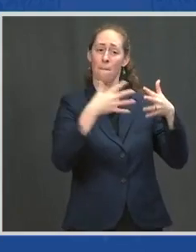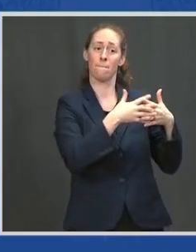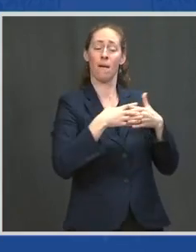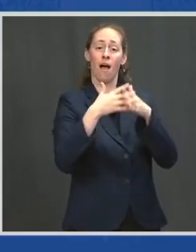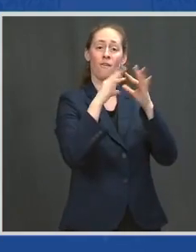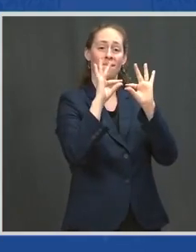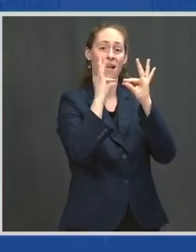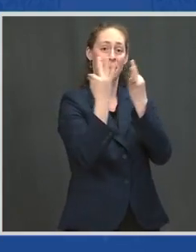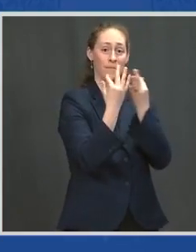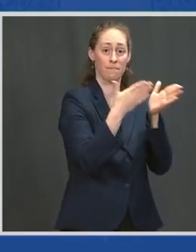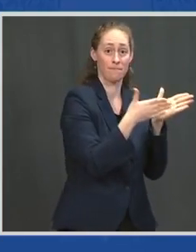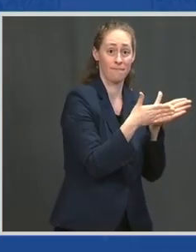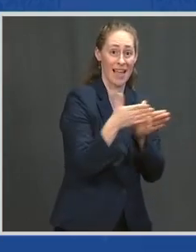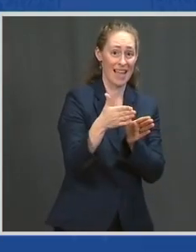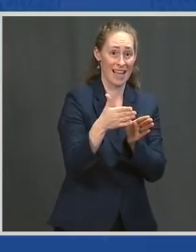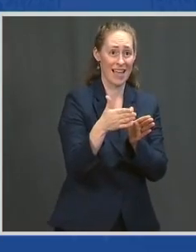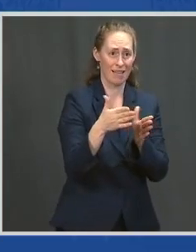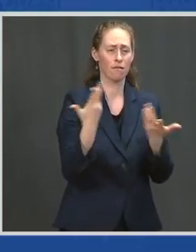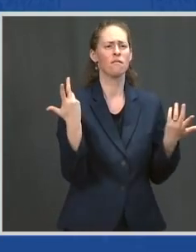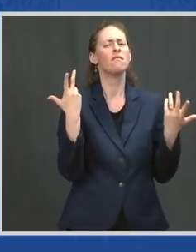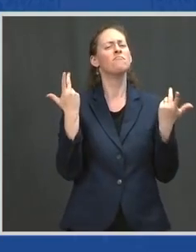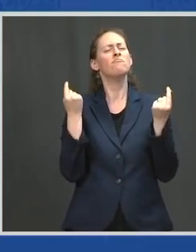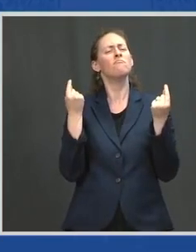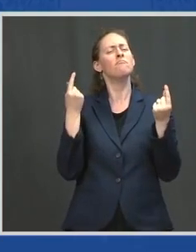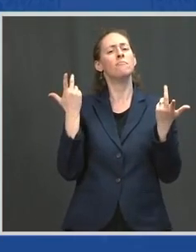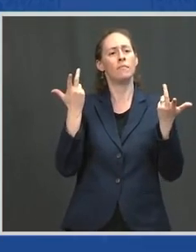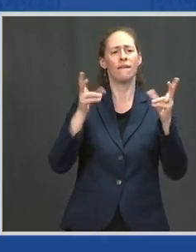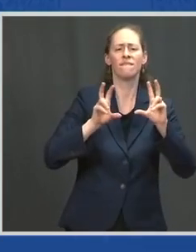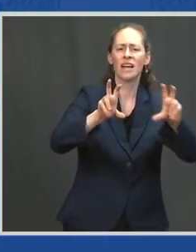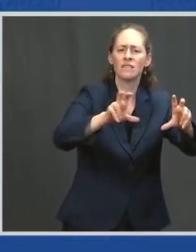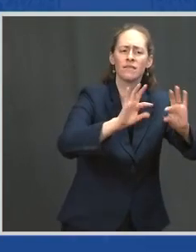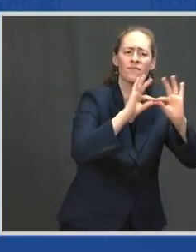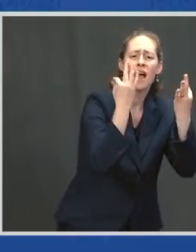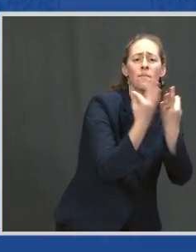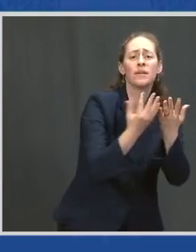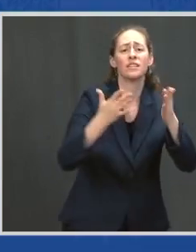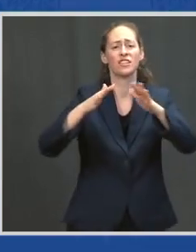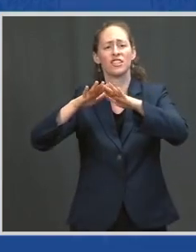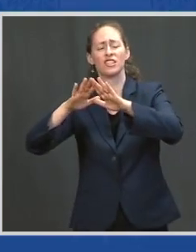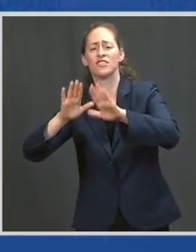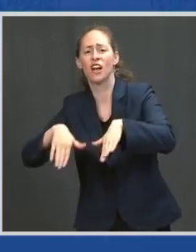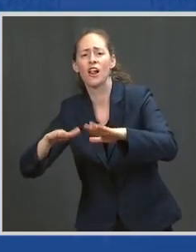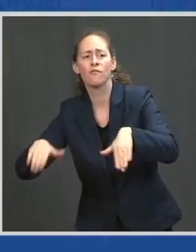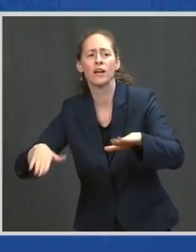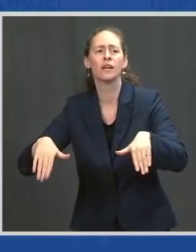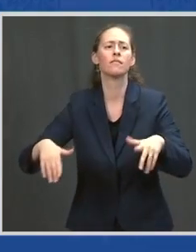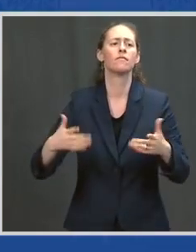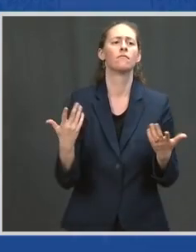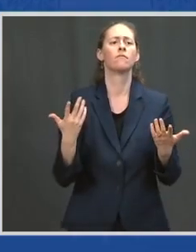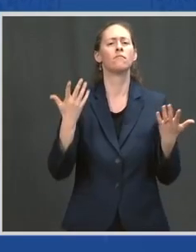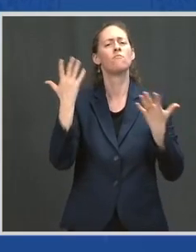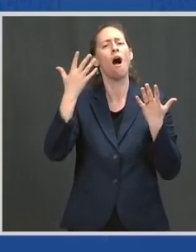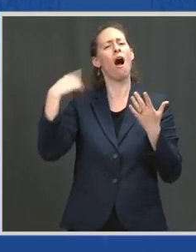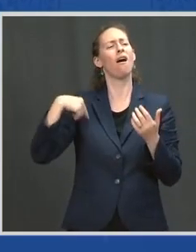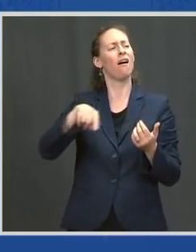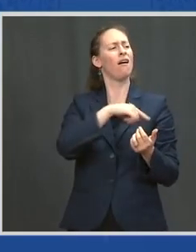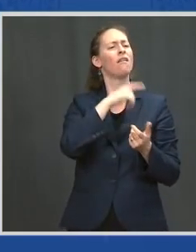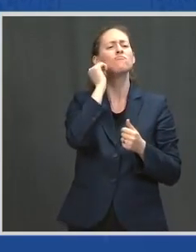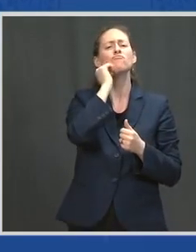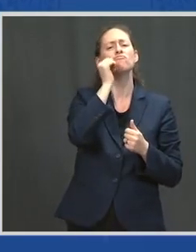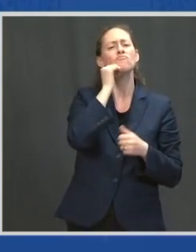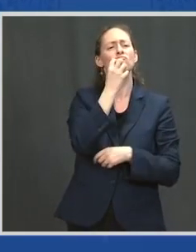families, in our children, that addresses what people care most about and most need, the investment we